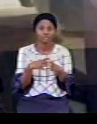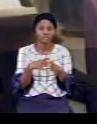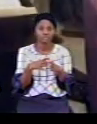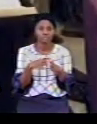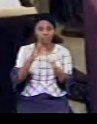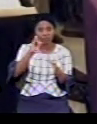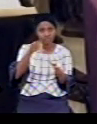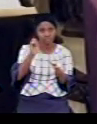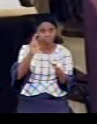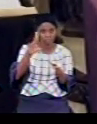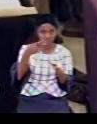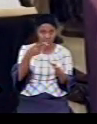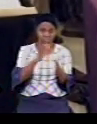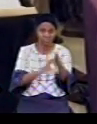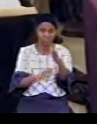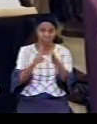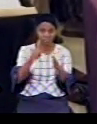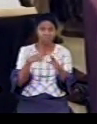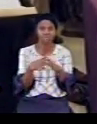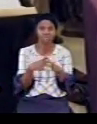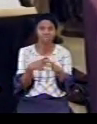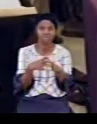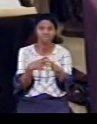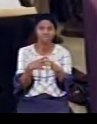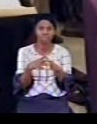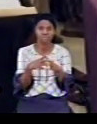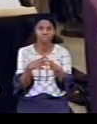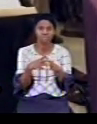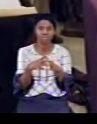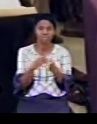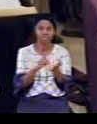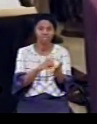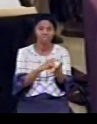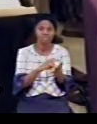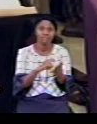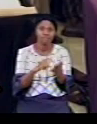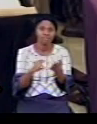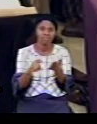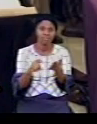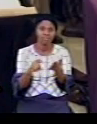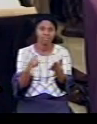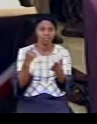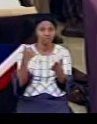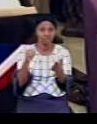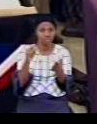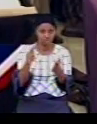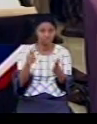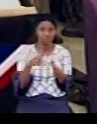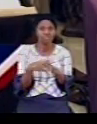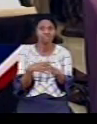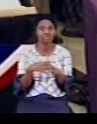1. Jeremiah chapter 1. I'm reading from verse 12.